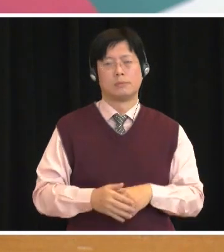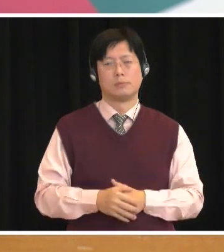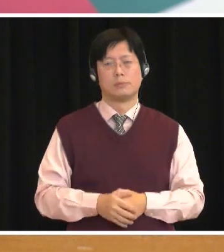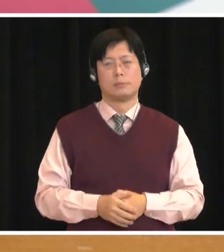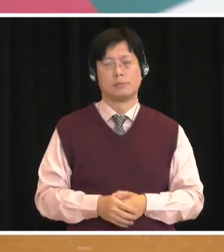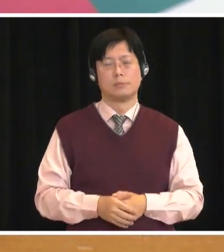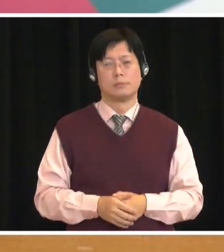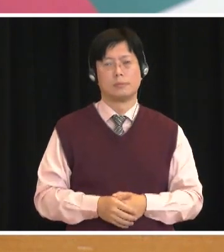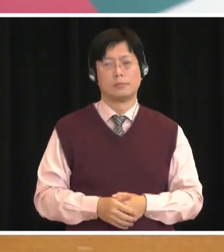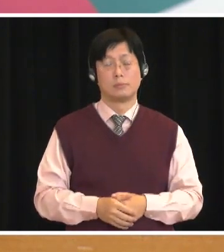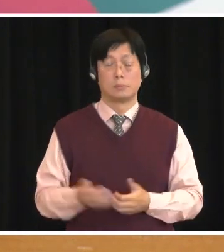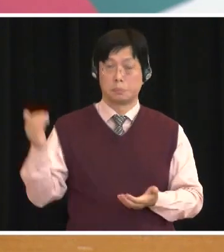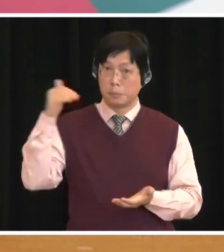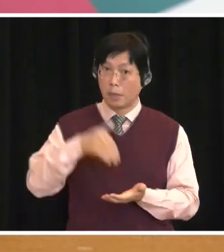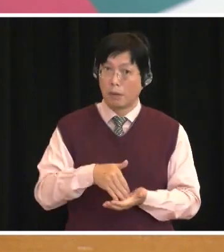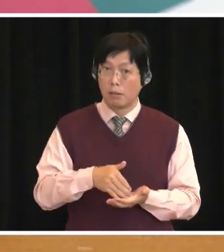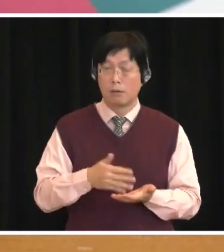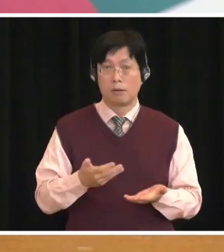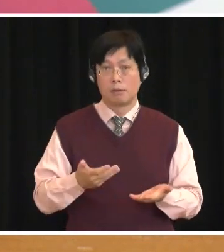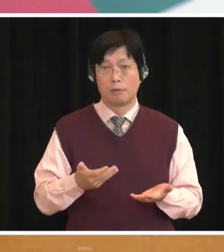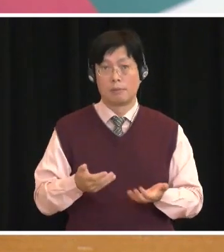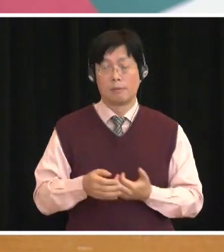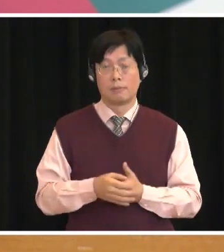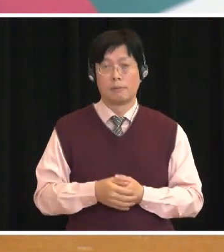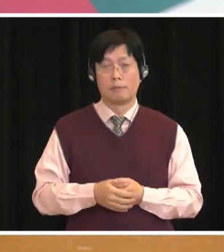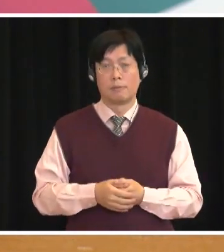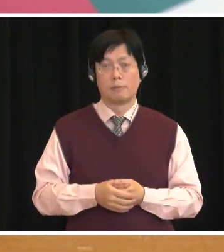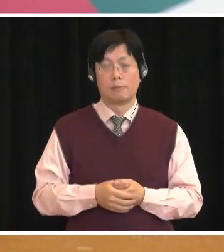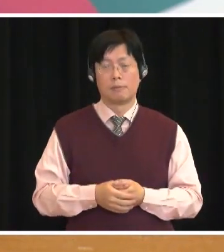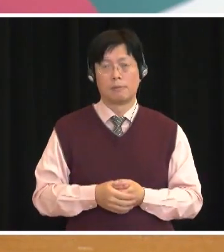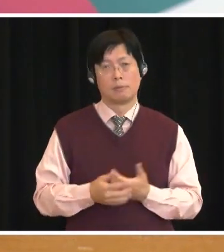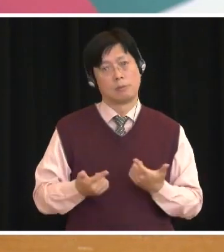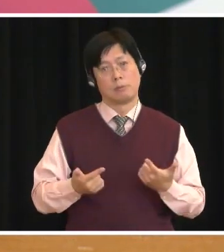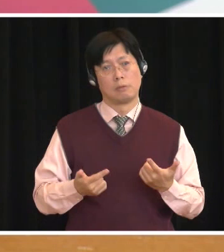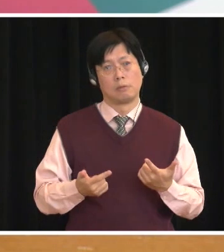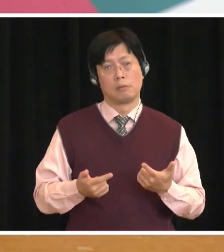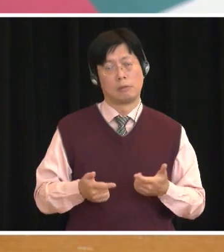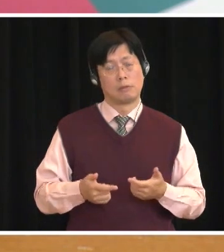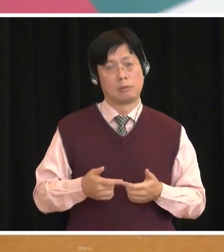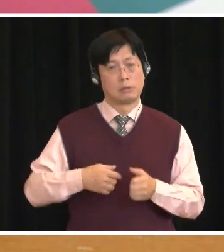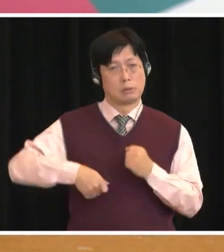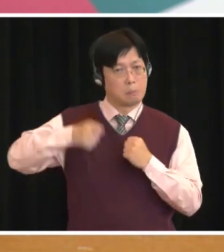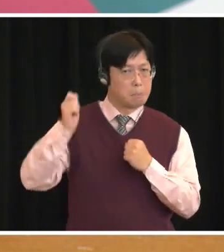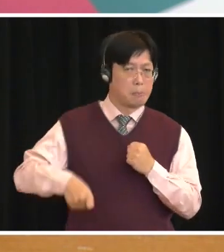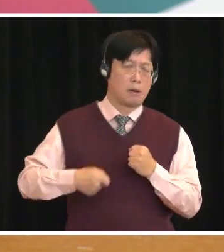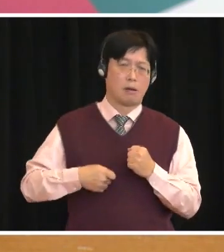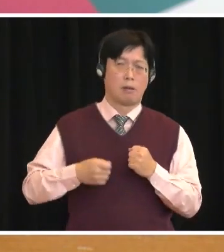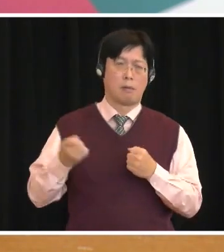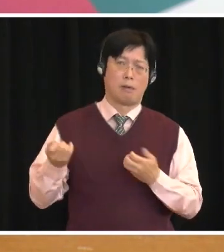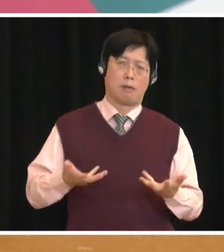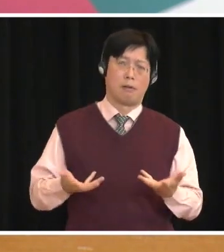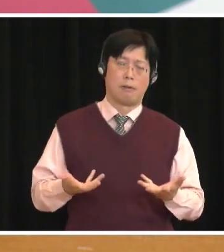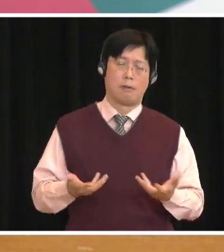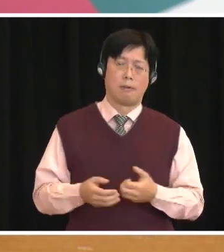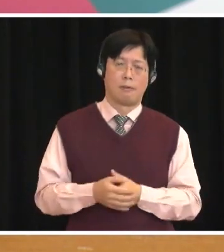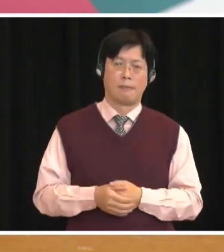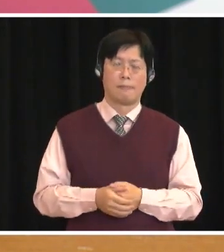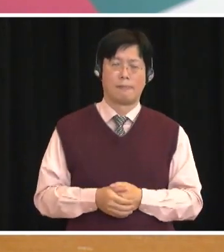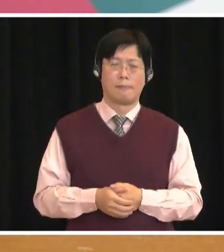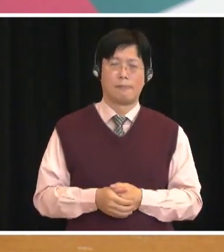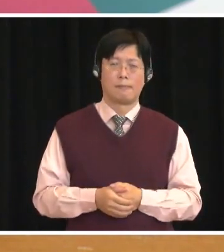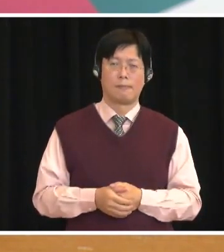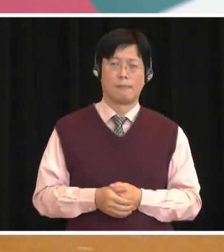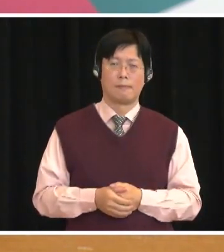sentence of detention. So that what we're doing is placing children in